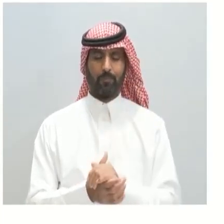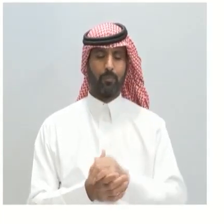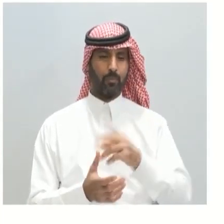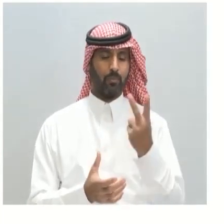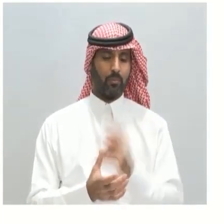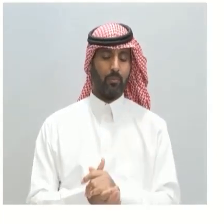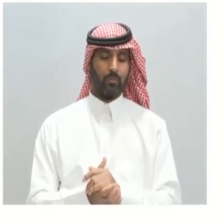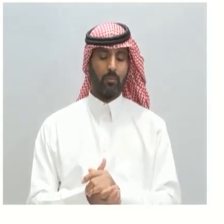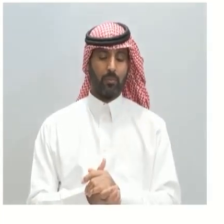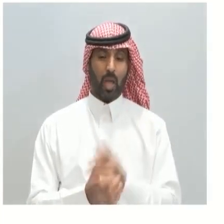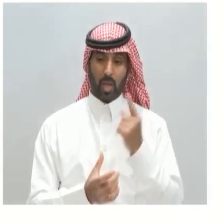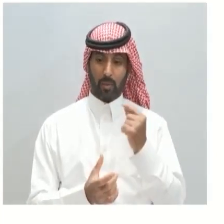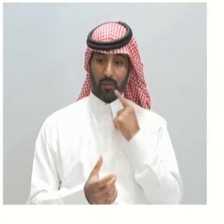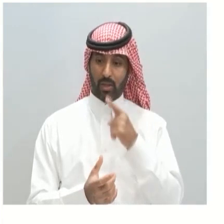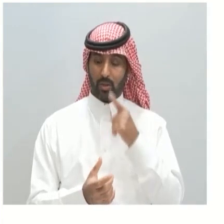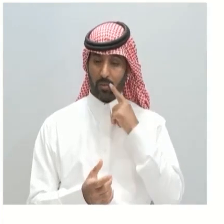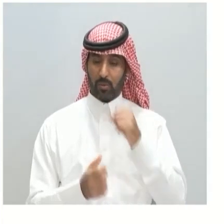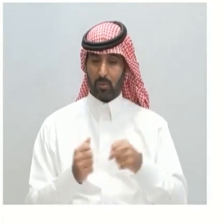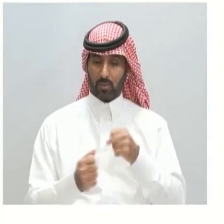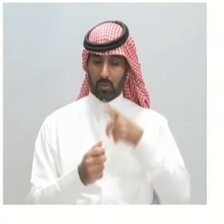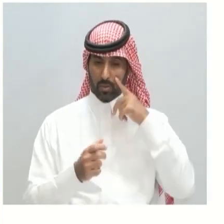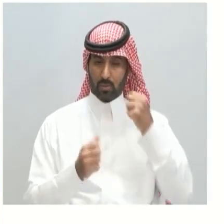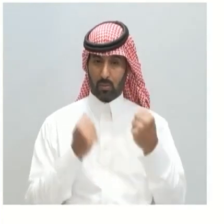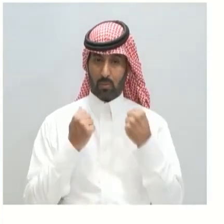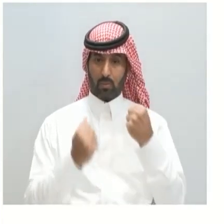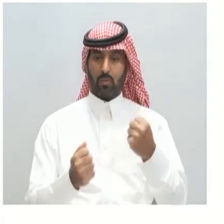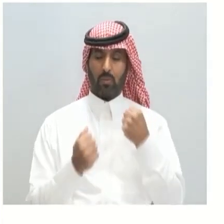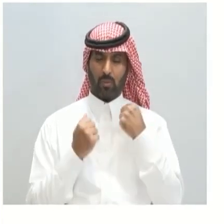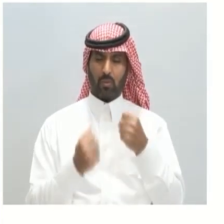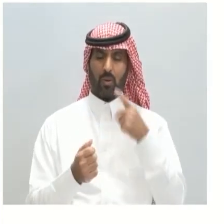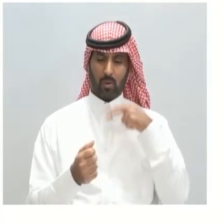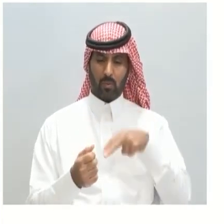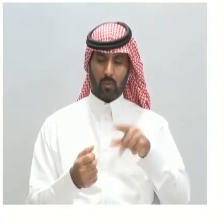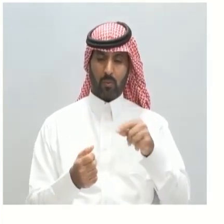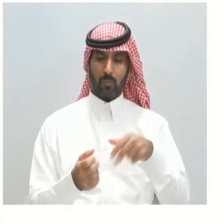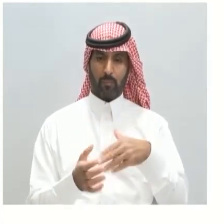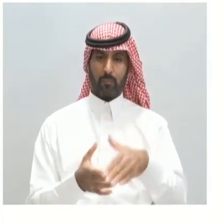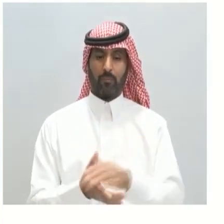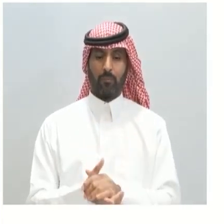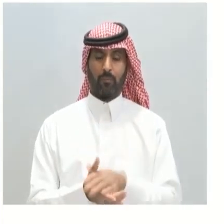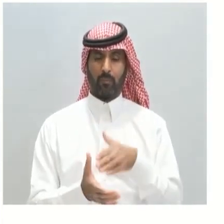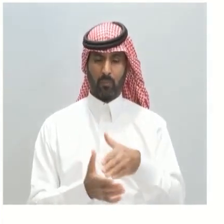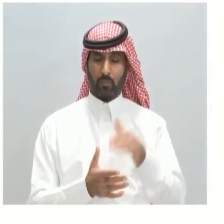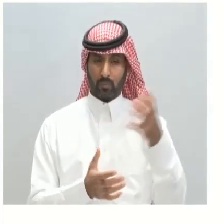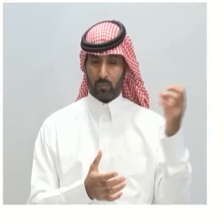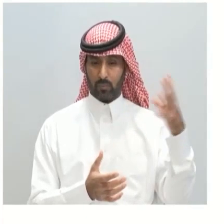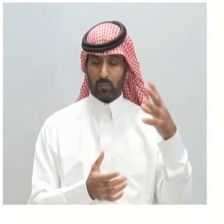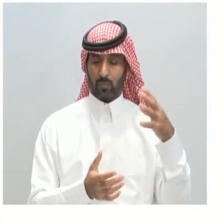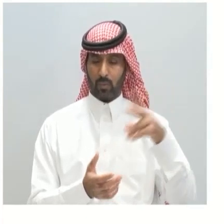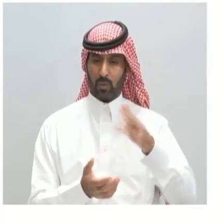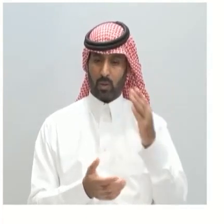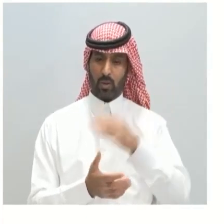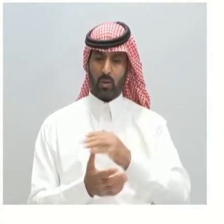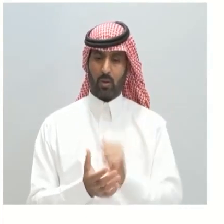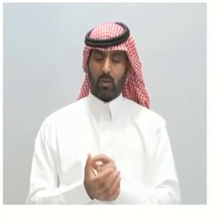two, I prefer to use the gym early in the morning. It in the afternoon.